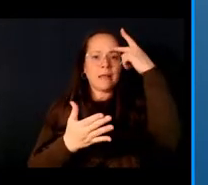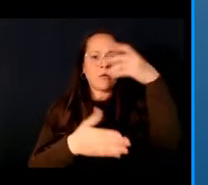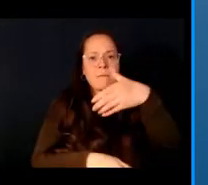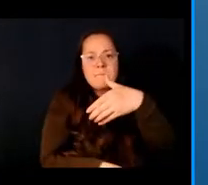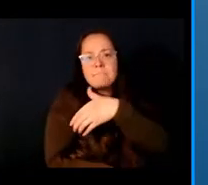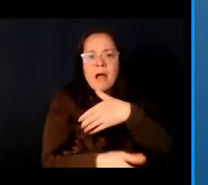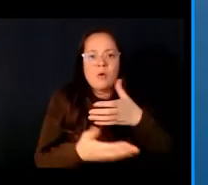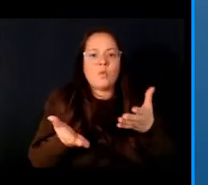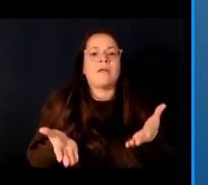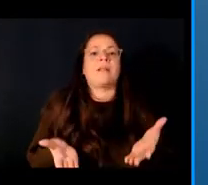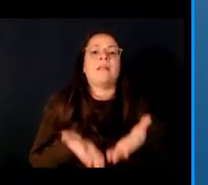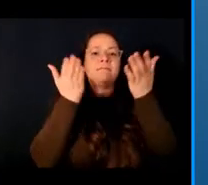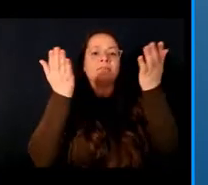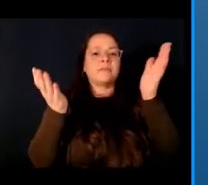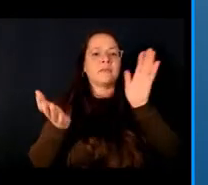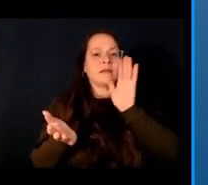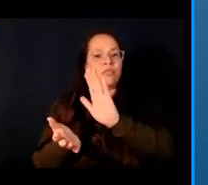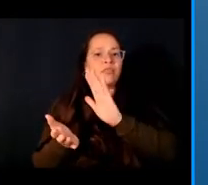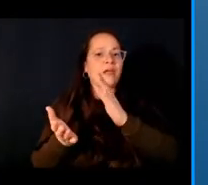their voices